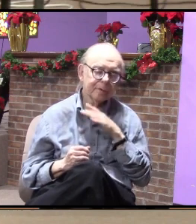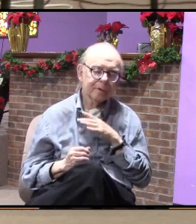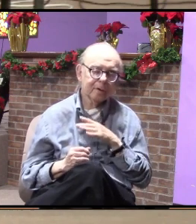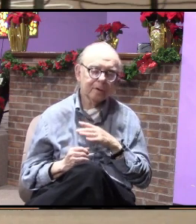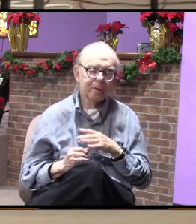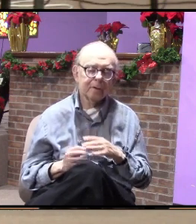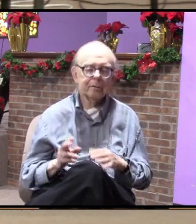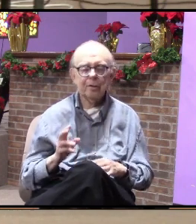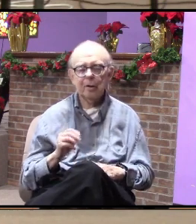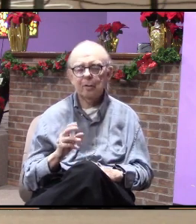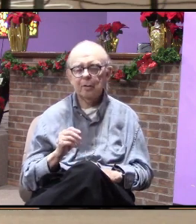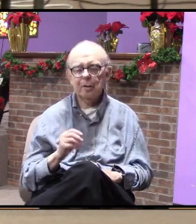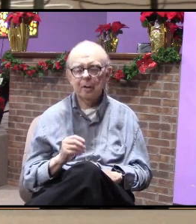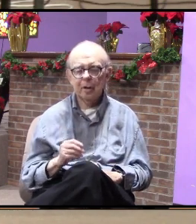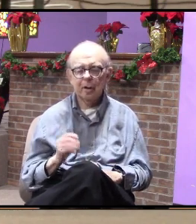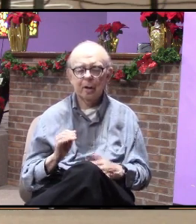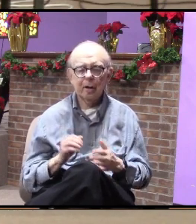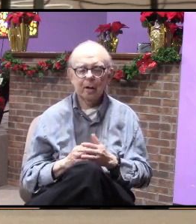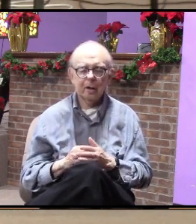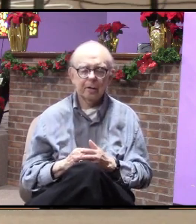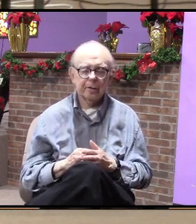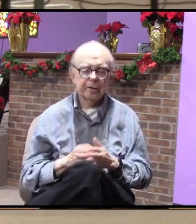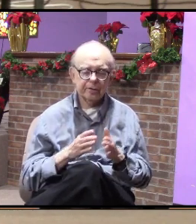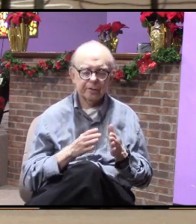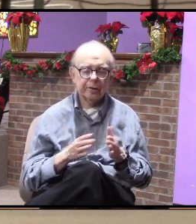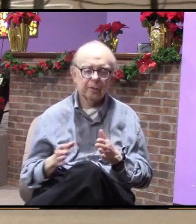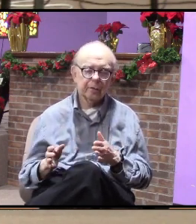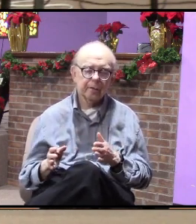He says, no, this is the order.